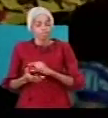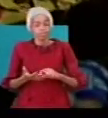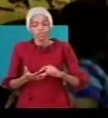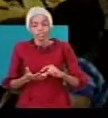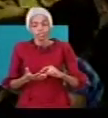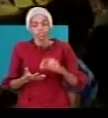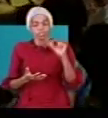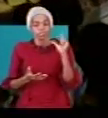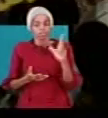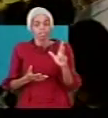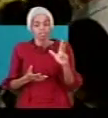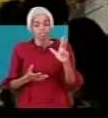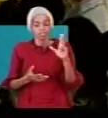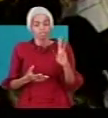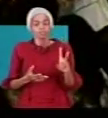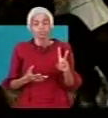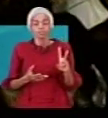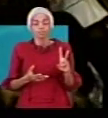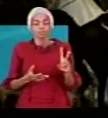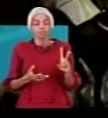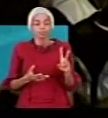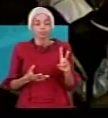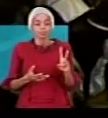verse 32.